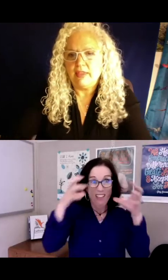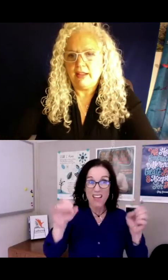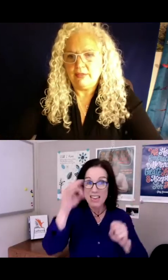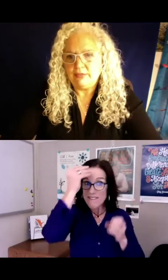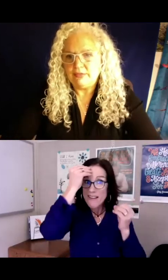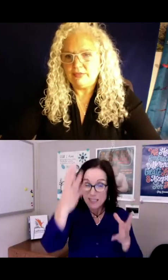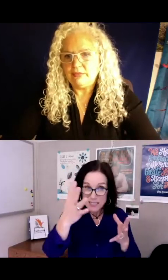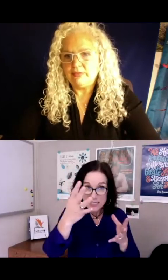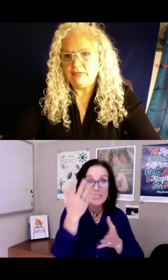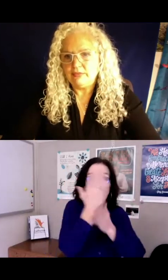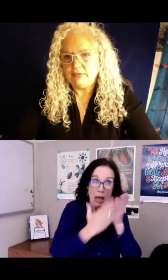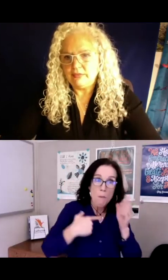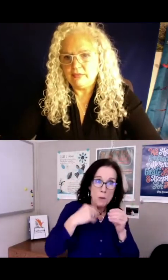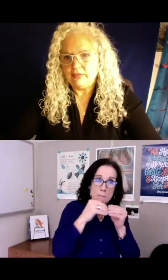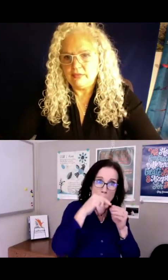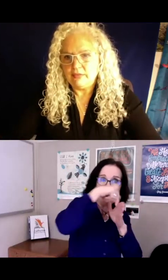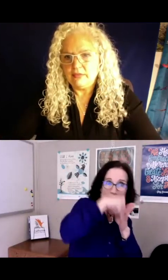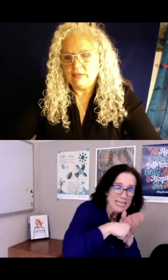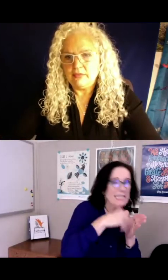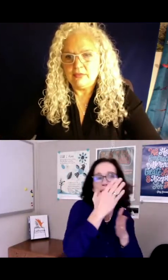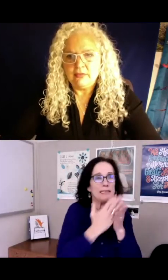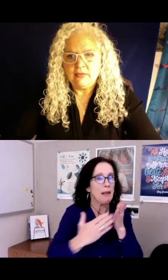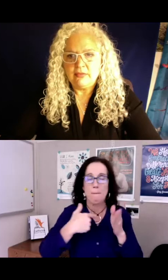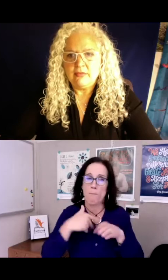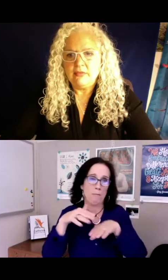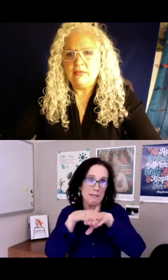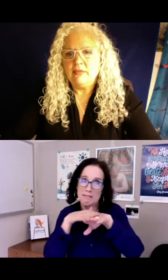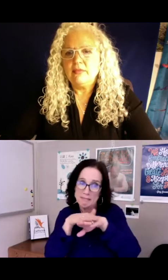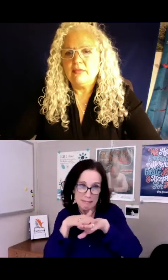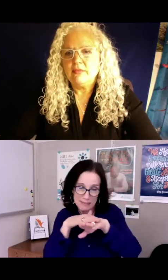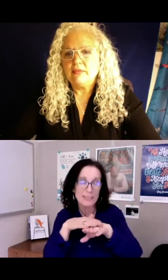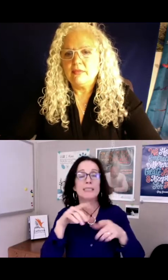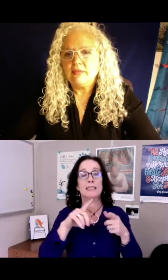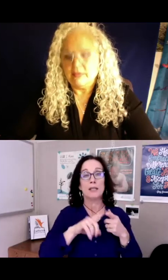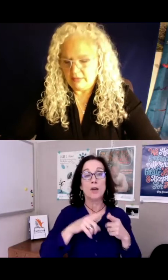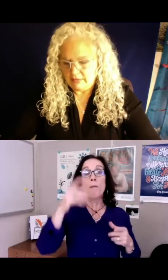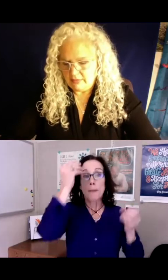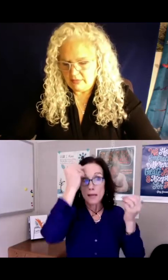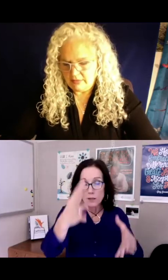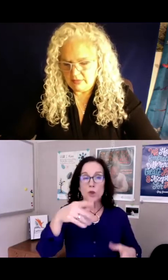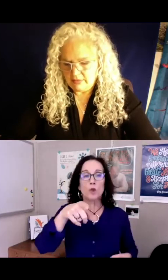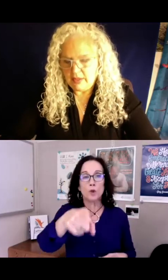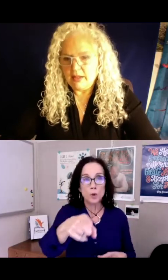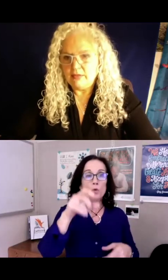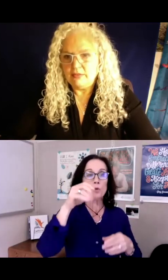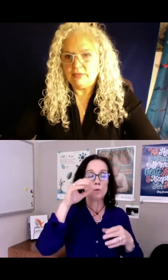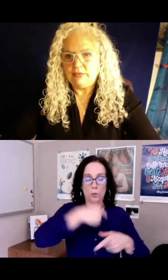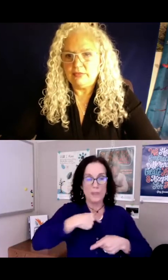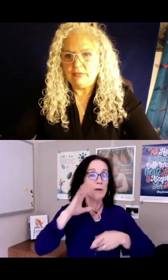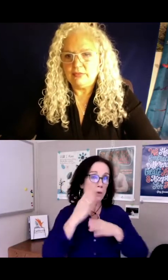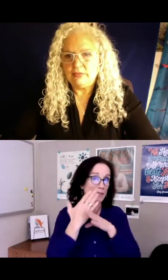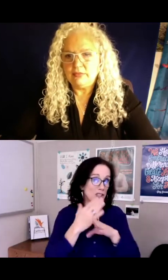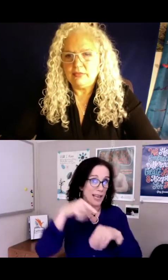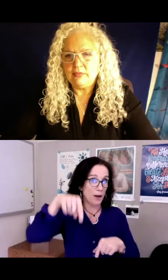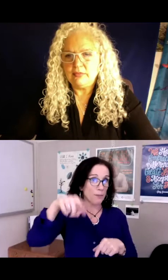Now we will try to cover a lot of information, and some will be more in depth and some is just a